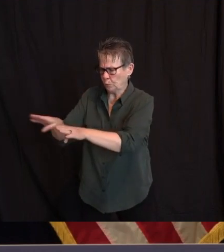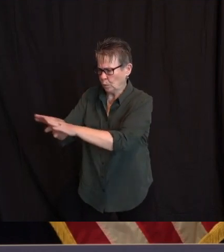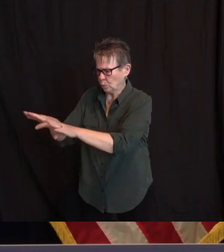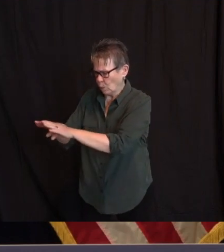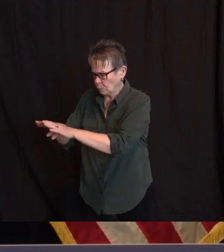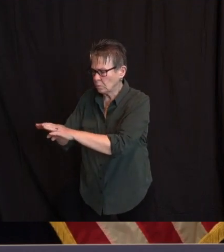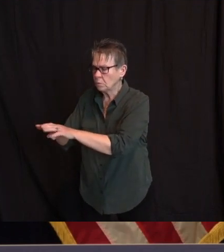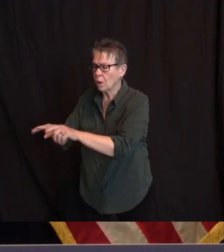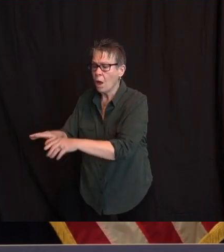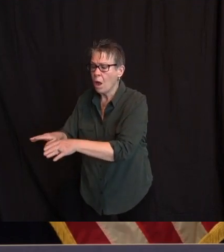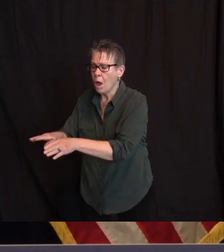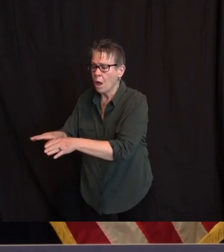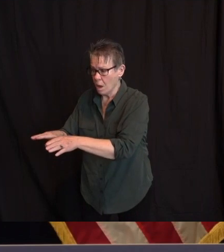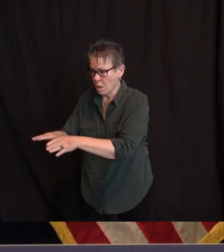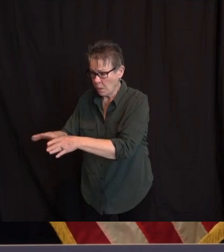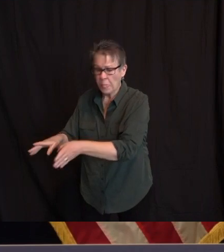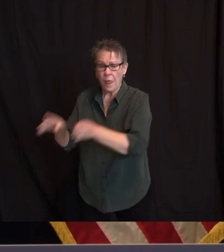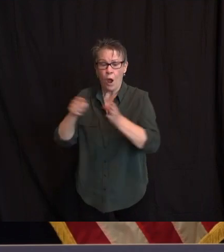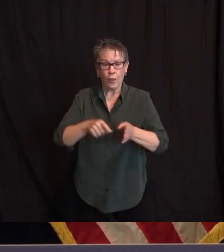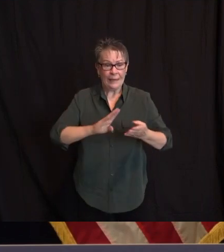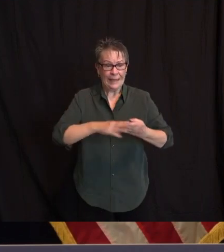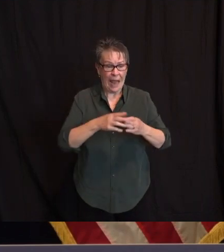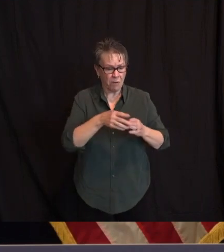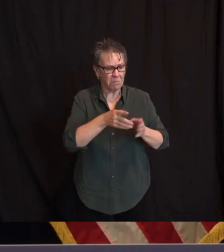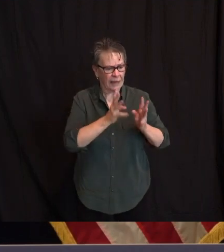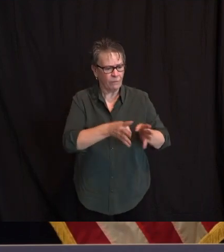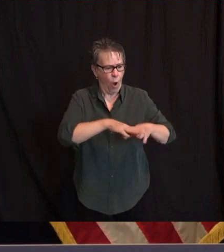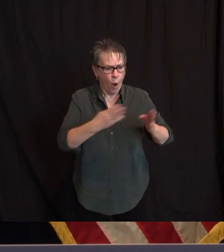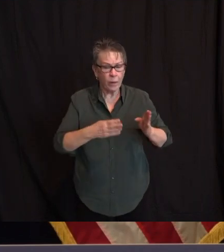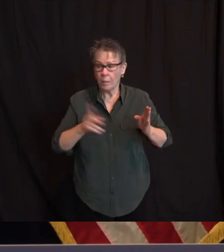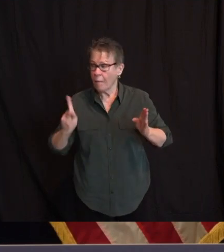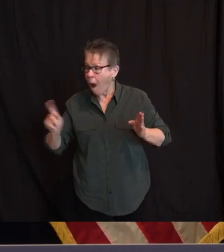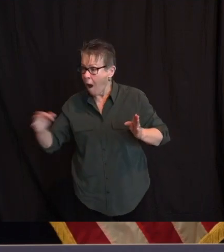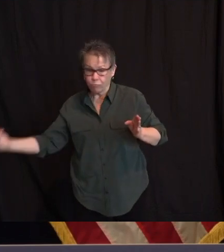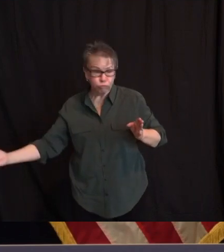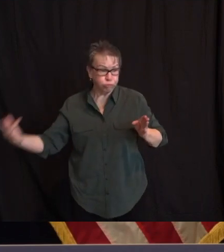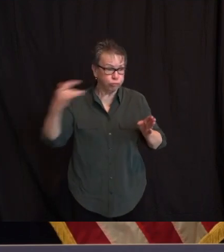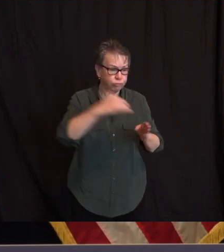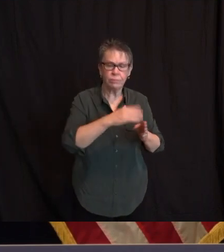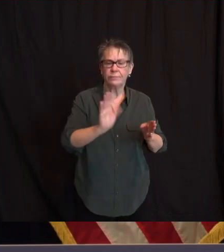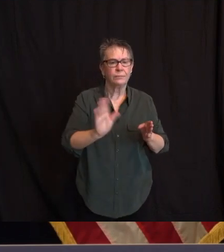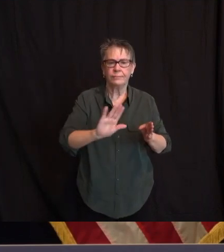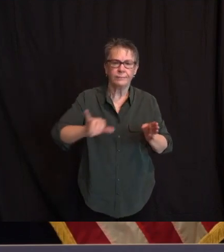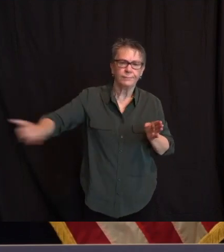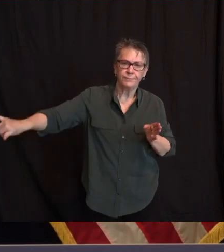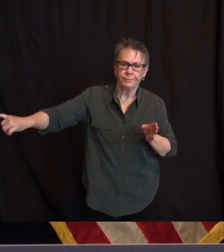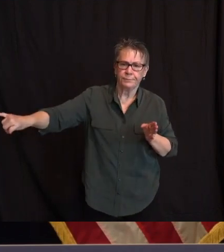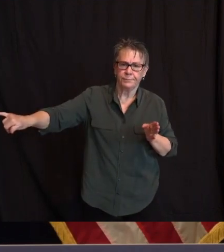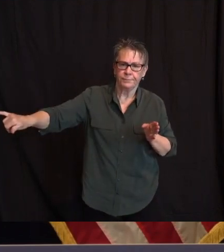square footage, square miles are in the county and state systems, and that's where we saw issues.